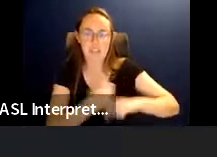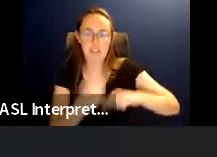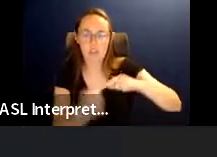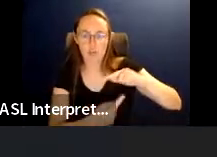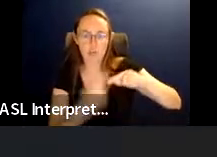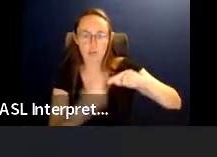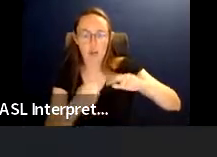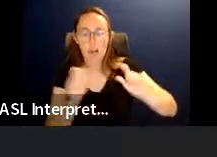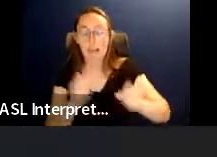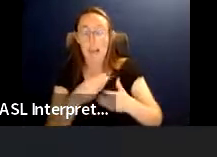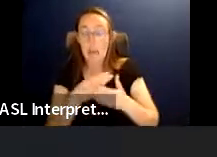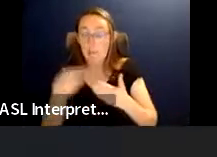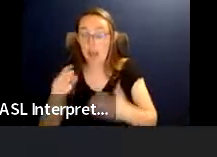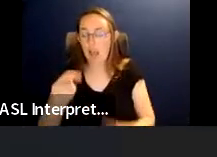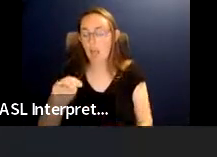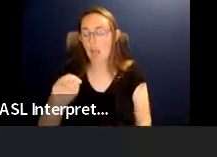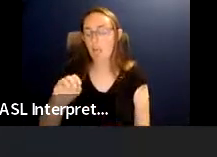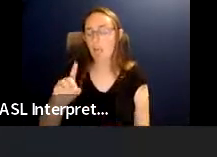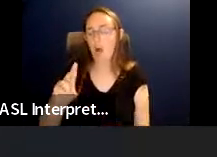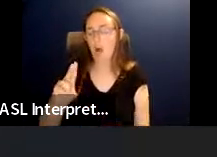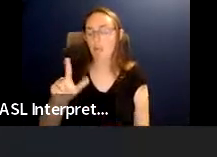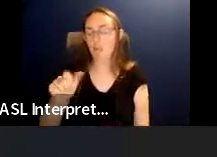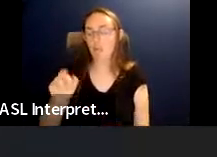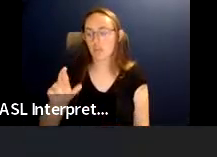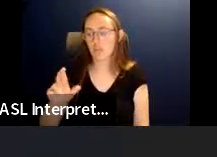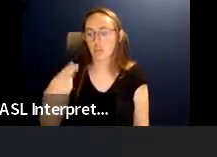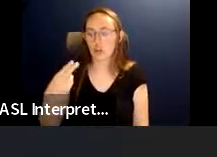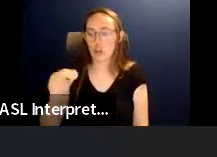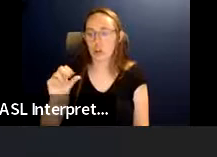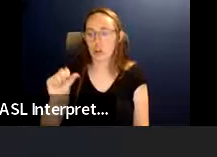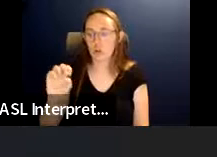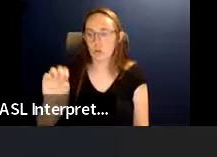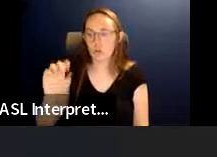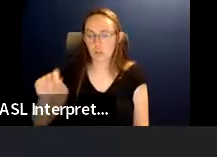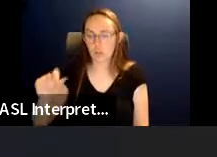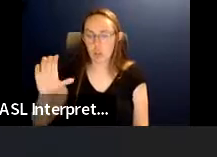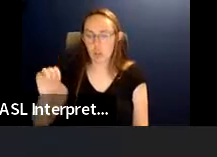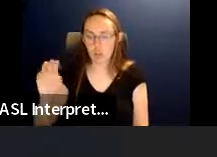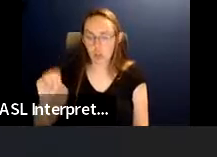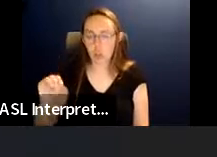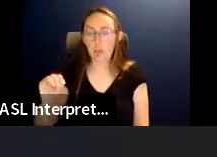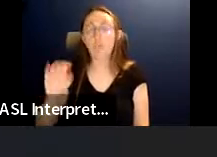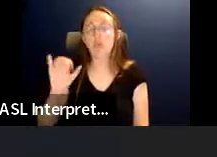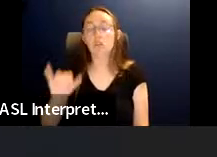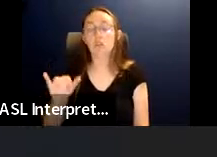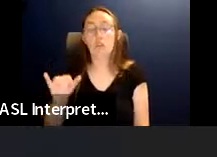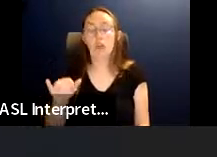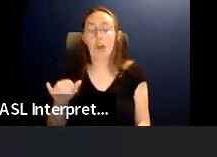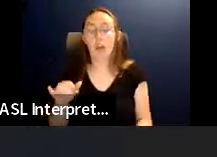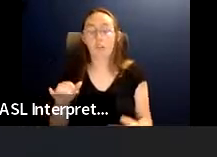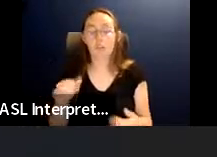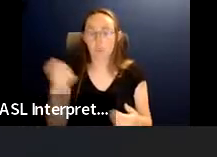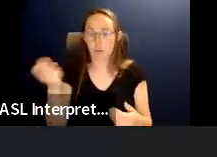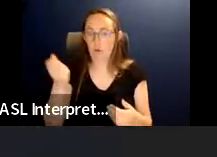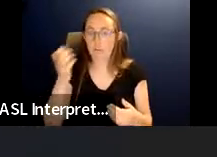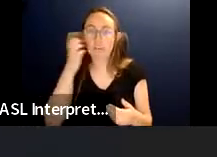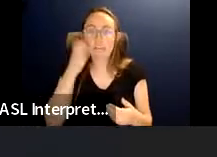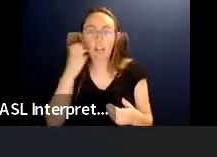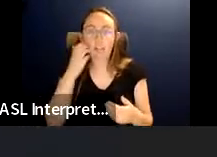modularhose.com. And you slide the little band that holds your cell phone in on each